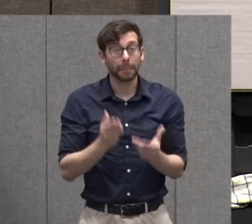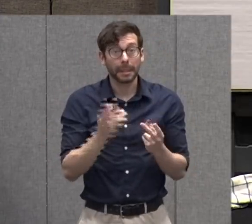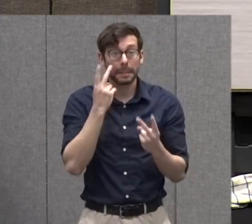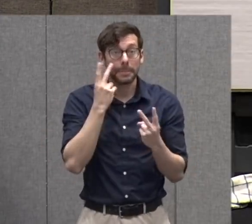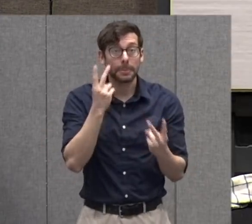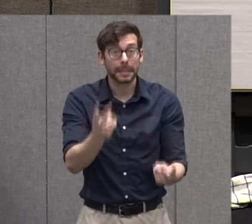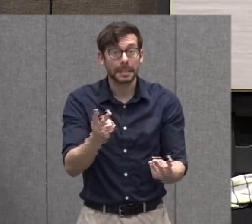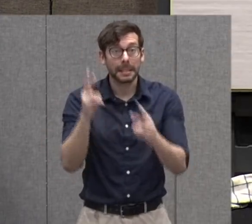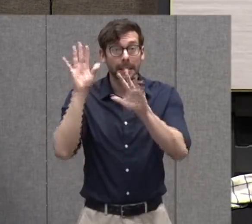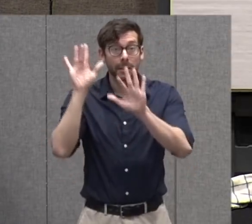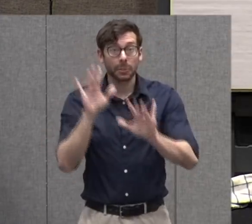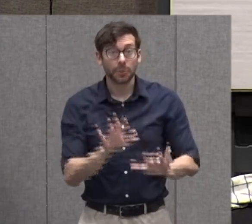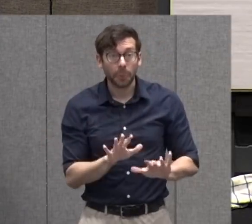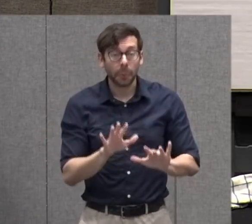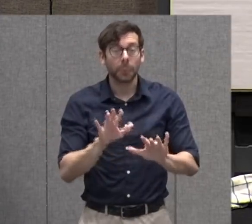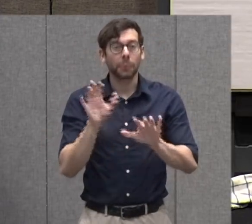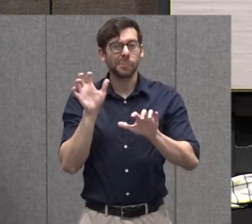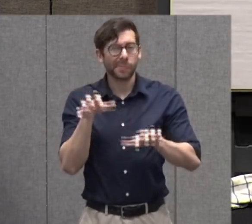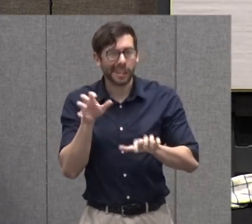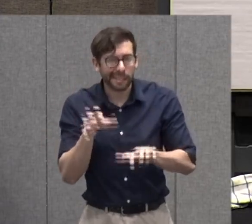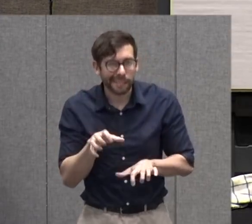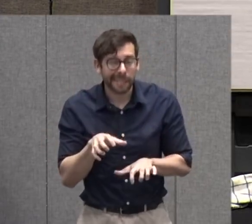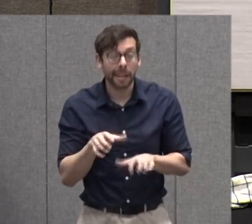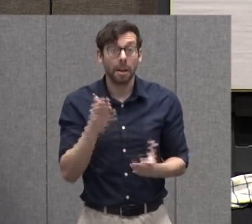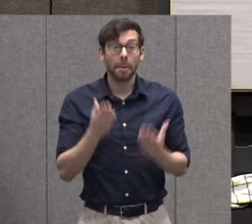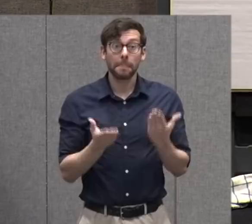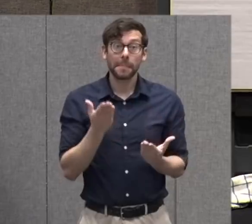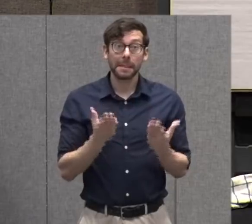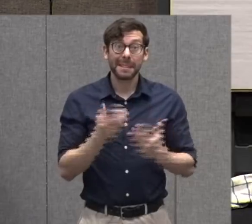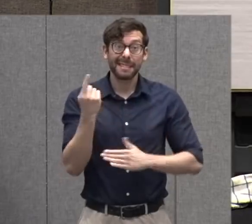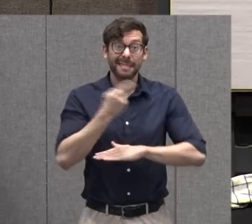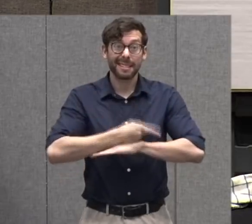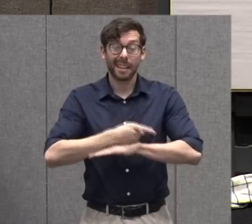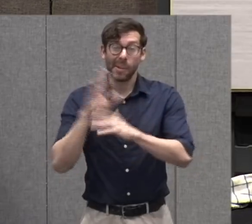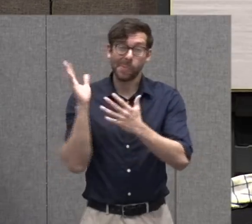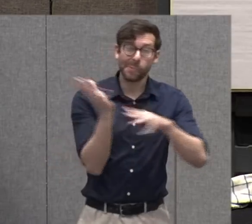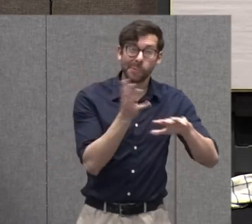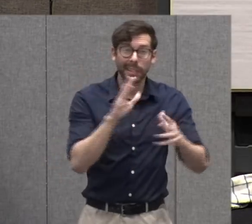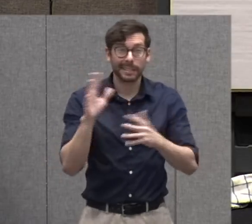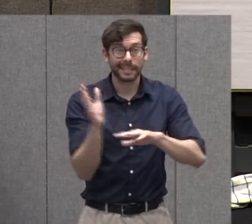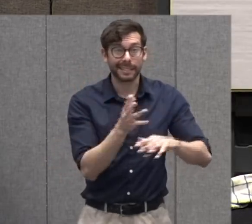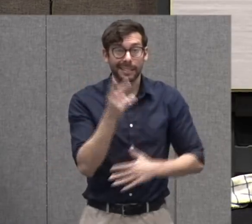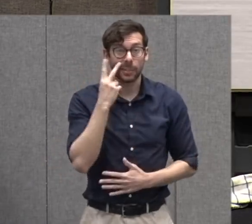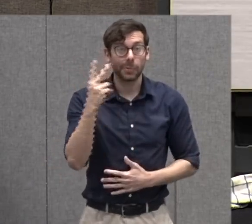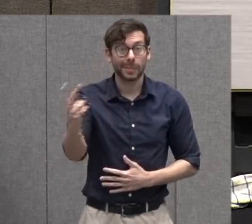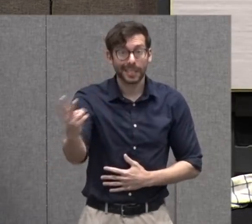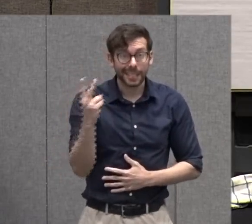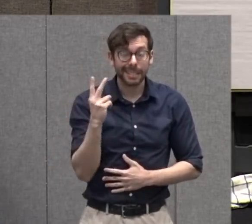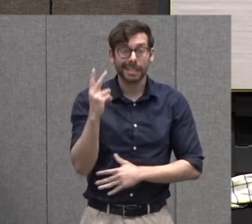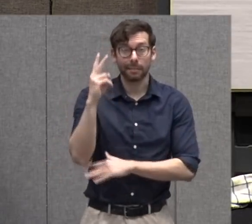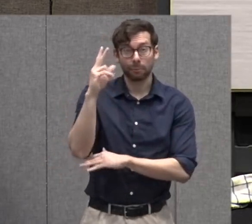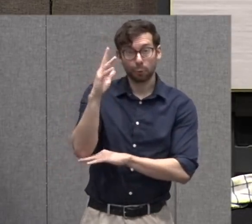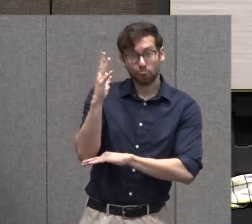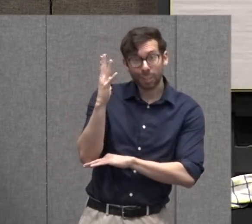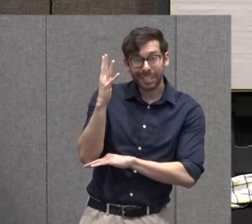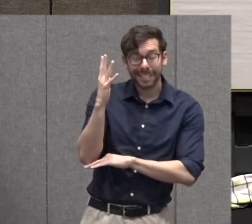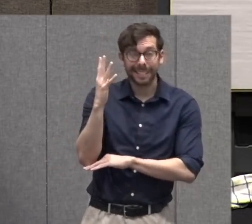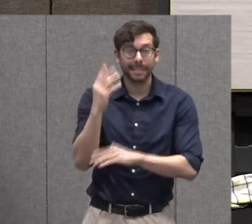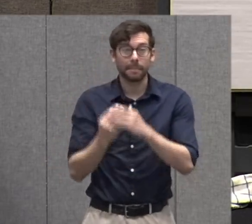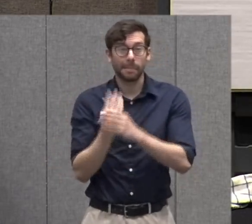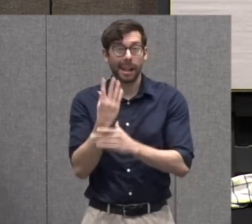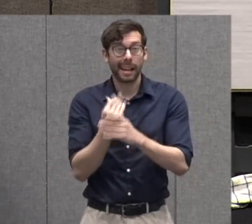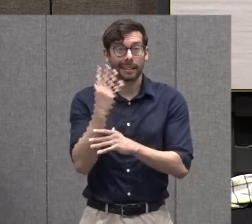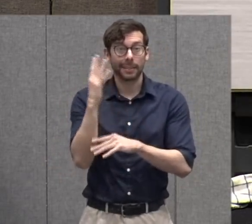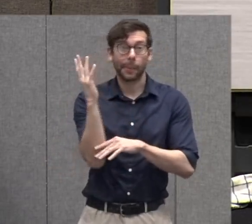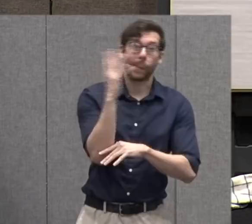Maybe on a windy day, we see the leaves blowing in the wind, plants and trees blowing in the wind. So lots